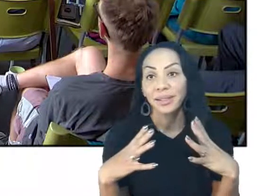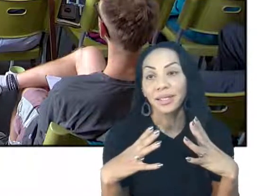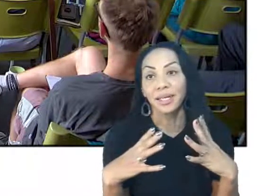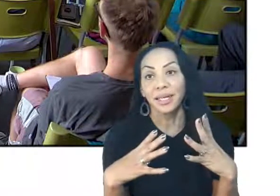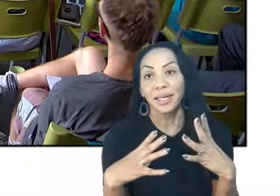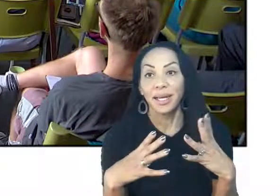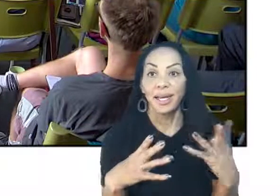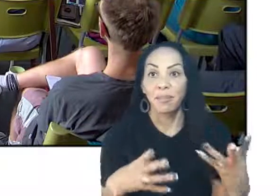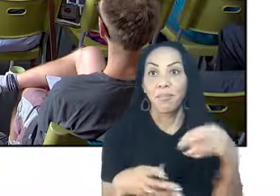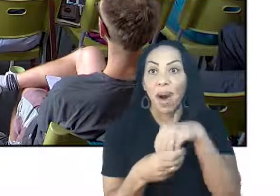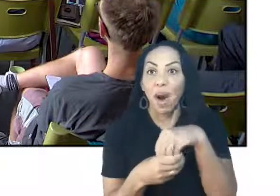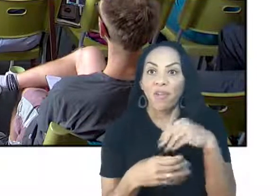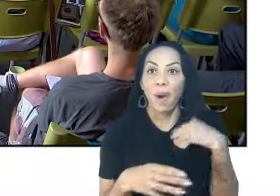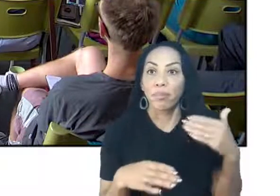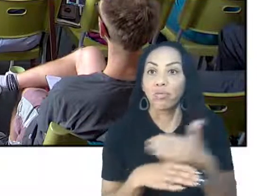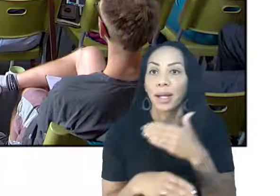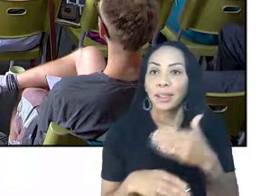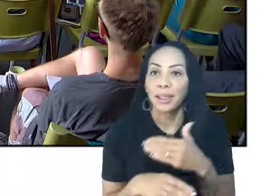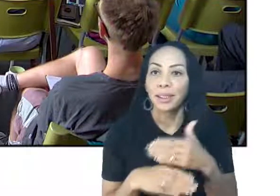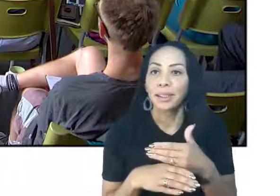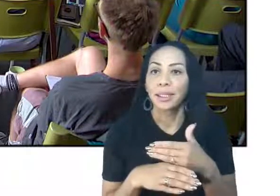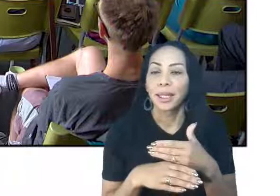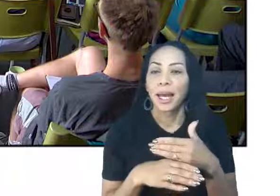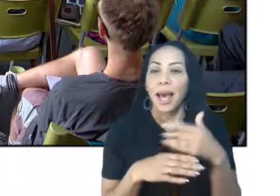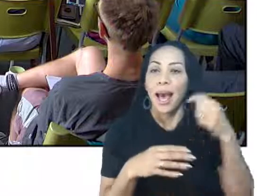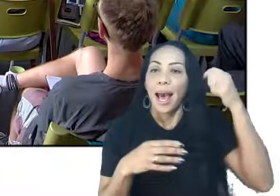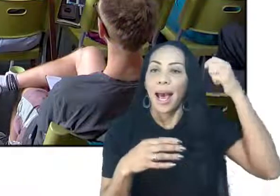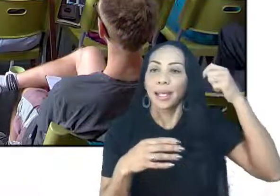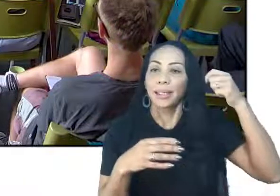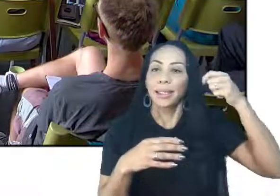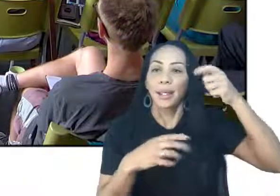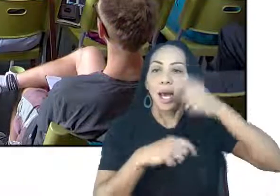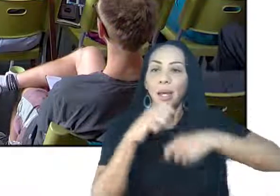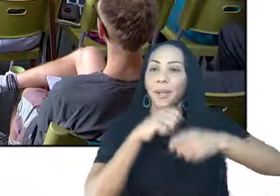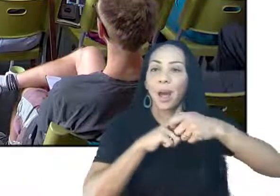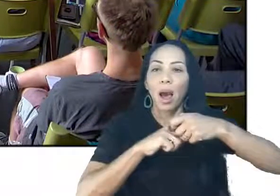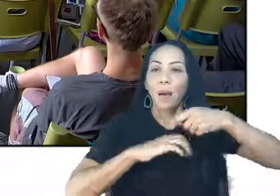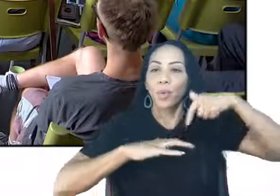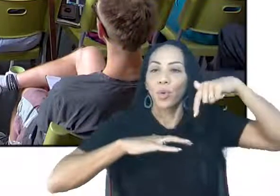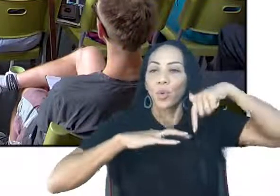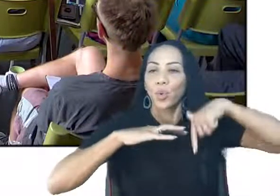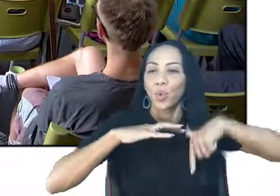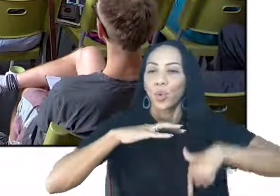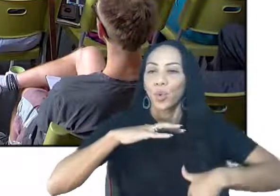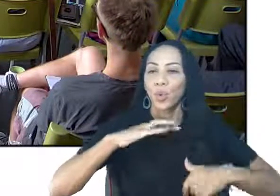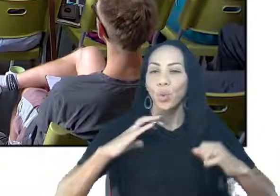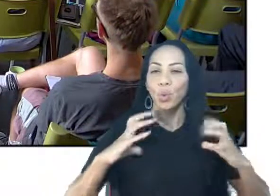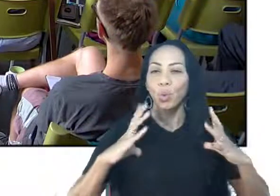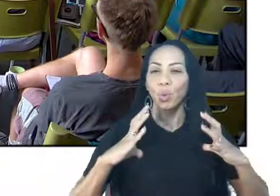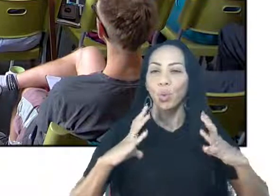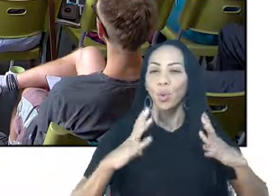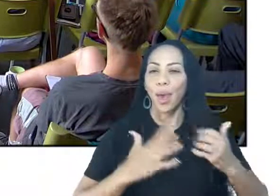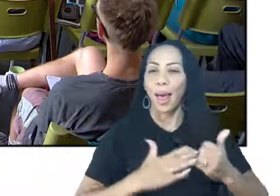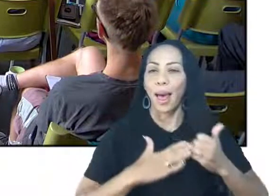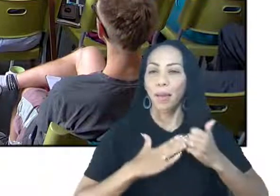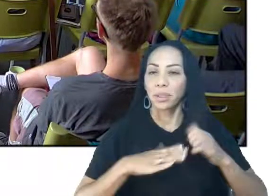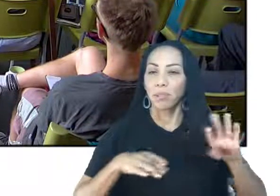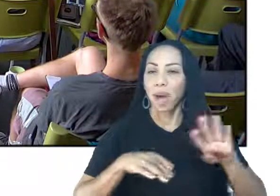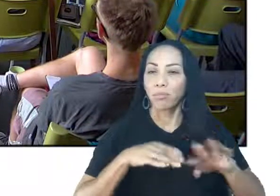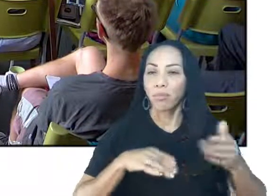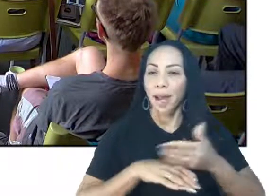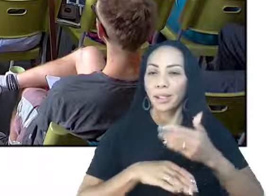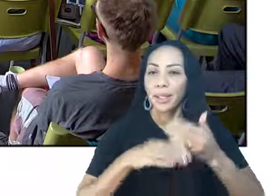gives me access to different types of knowledge and helps me join dots in different ways. And so I do feel